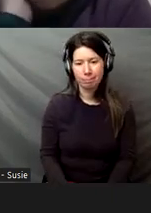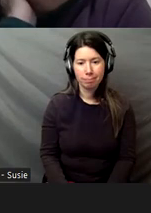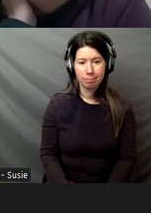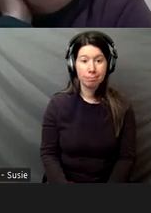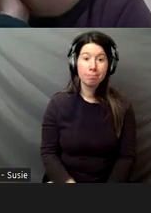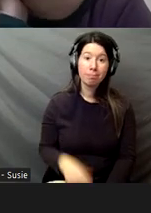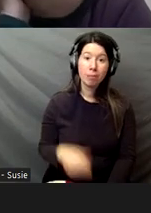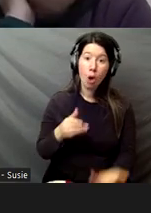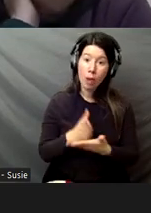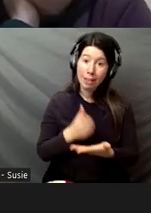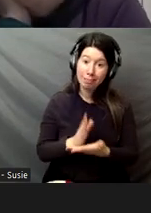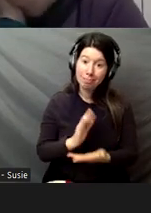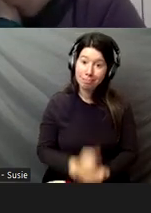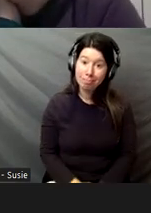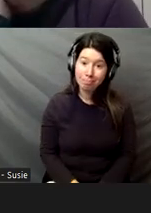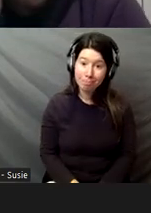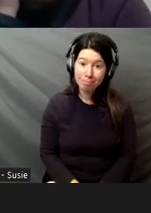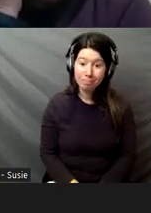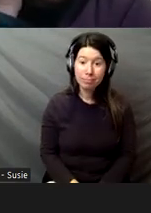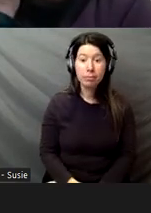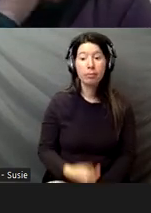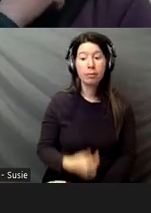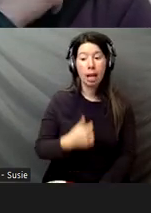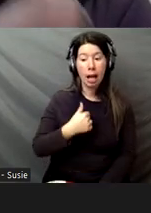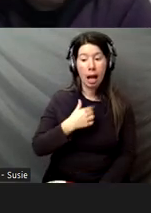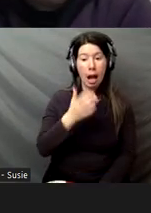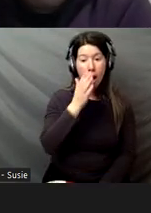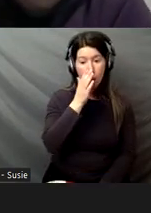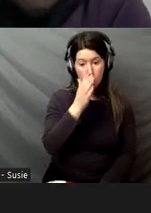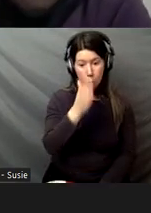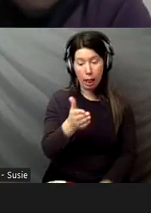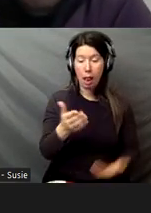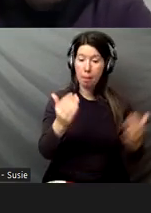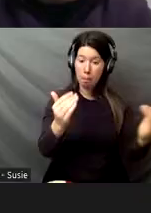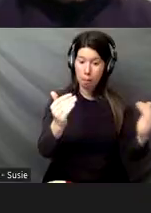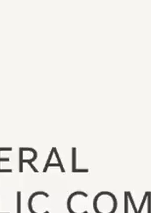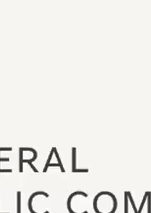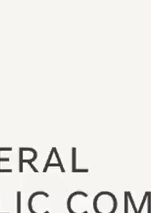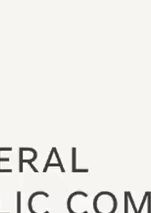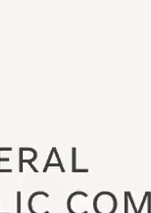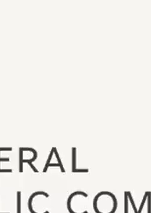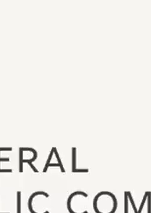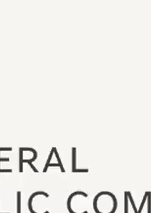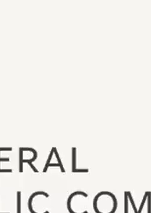All right. Well, then I am going to go ahead and move into public